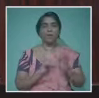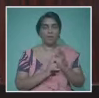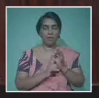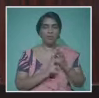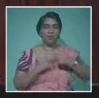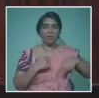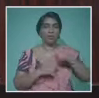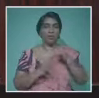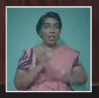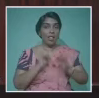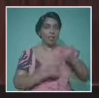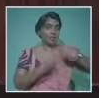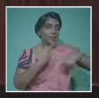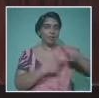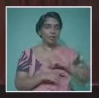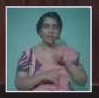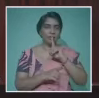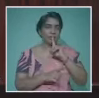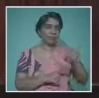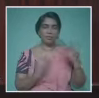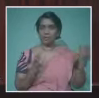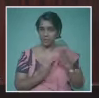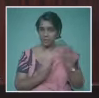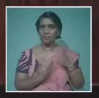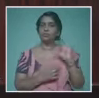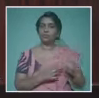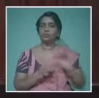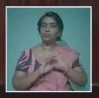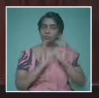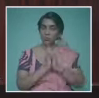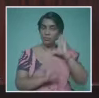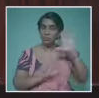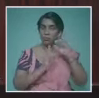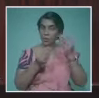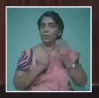briefed very soon once he received all the details. And